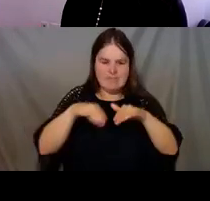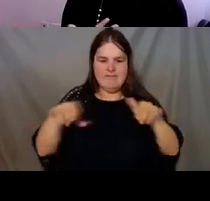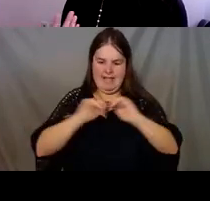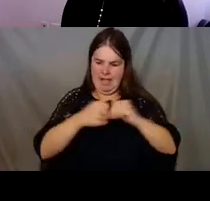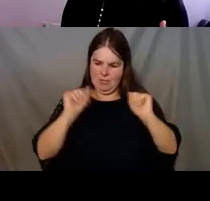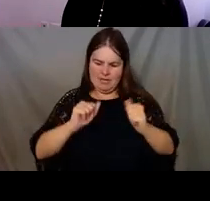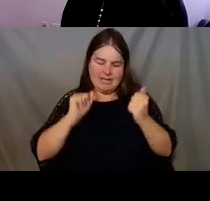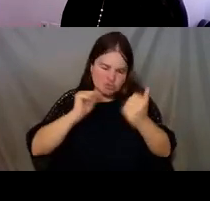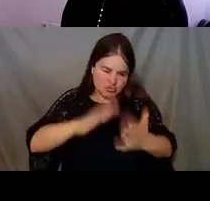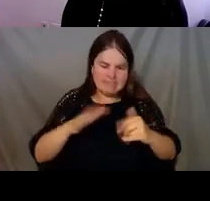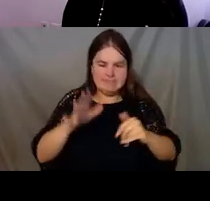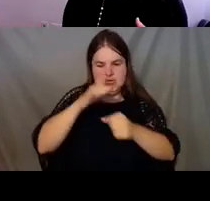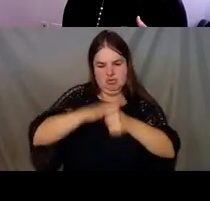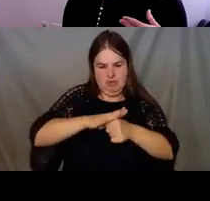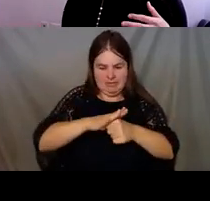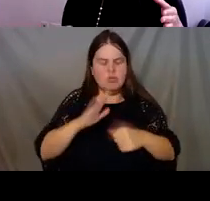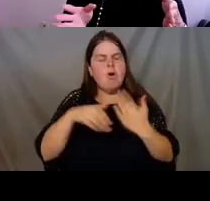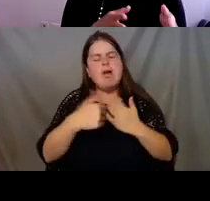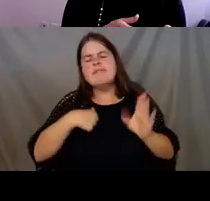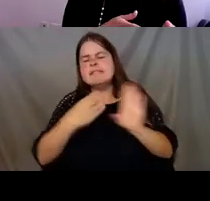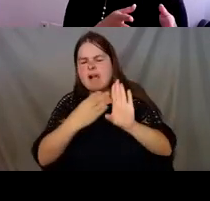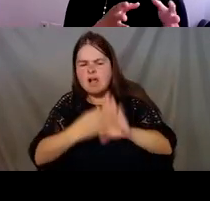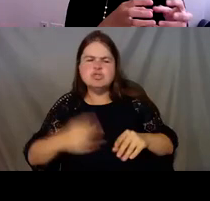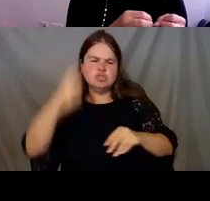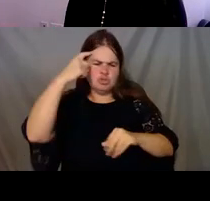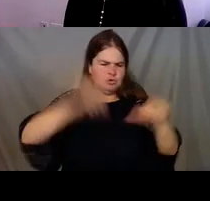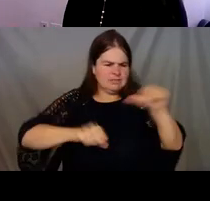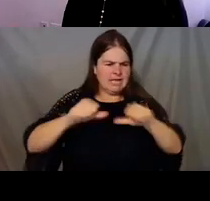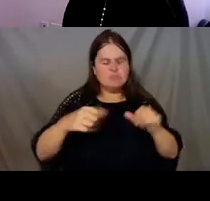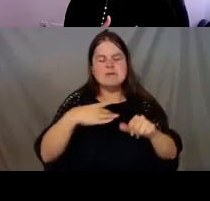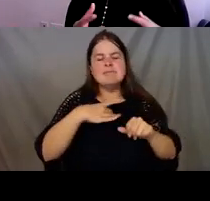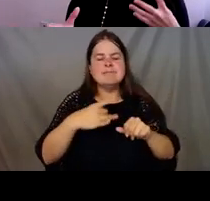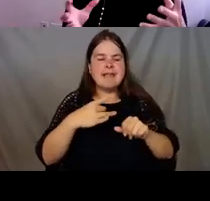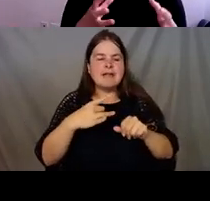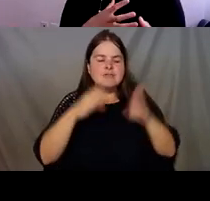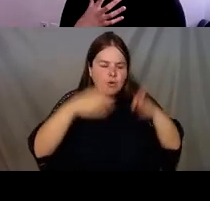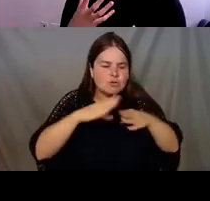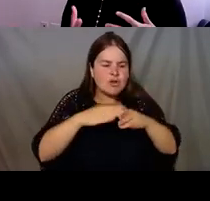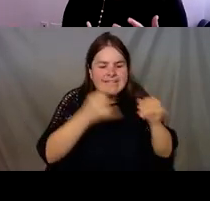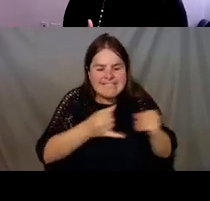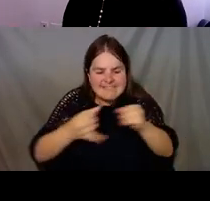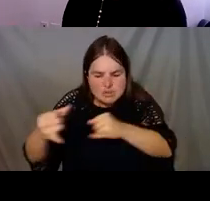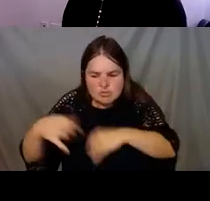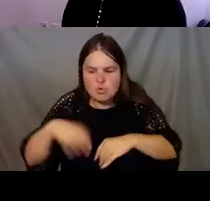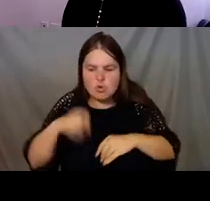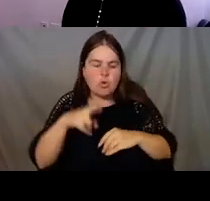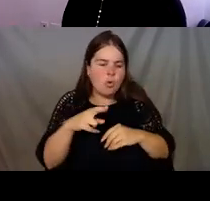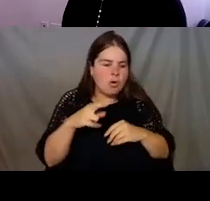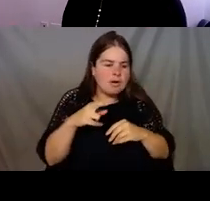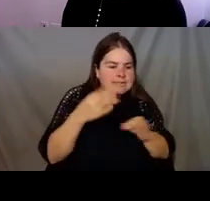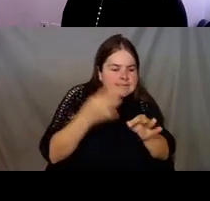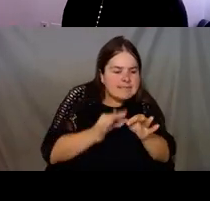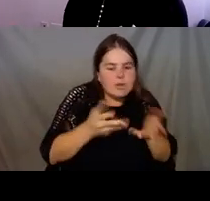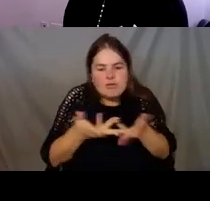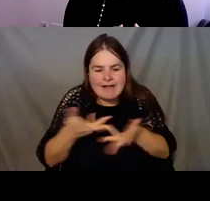all psychologists and neuroscientists. We often like to deal with the individual or maybe even just the proximal interactions within the